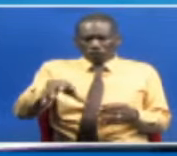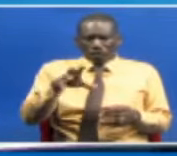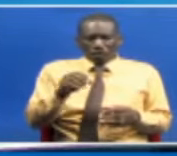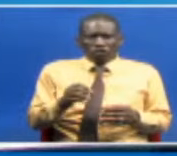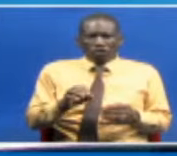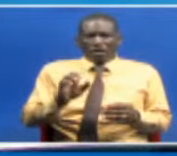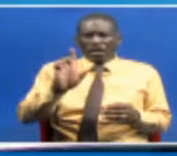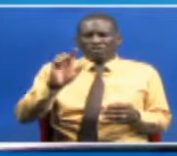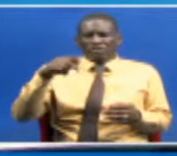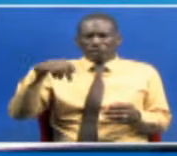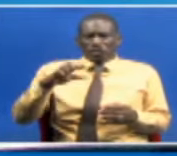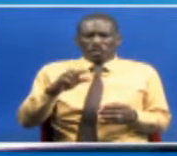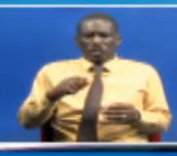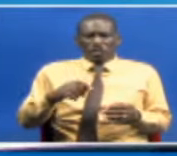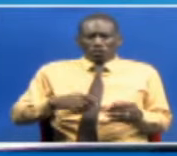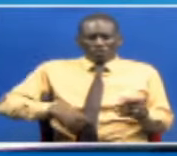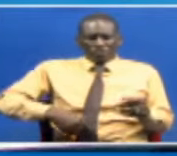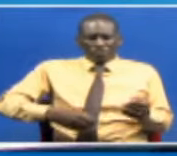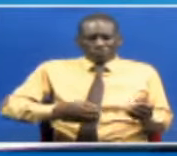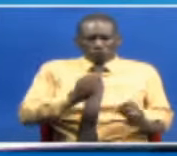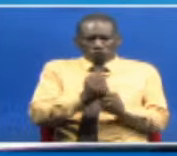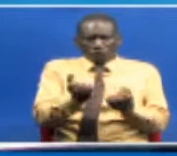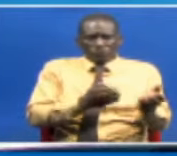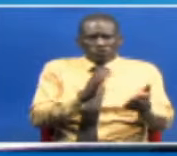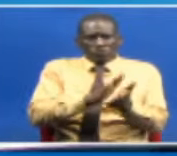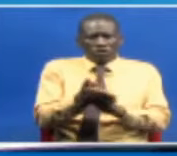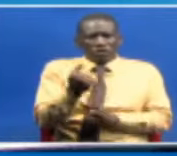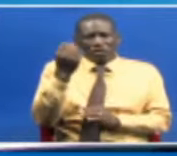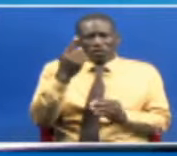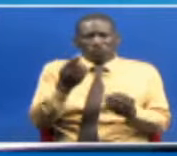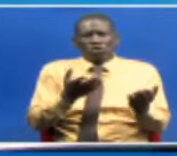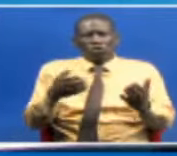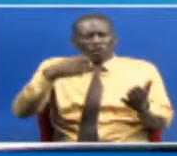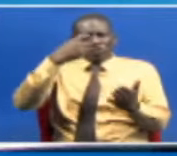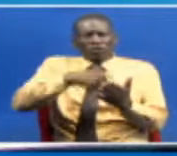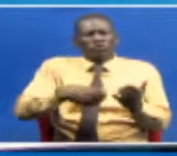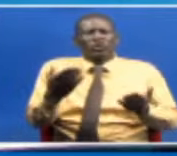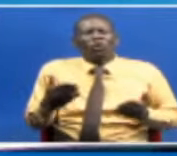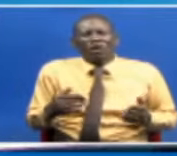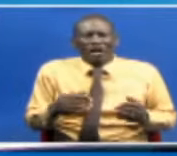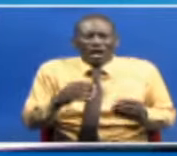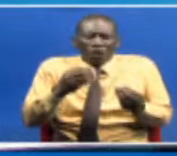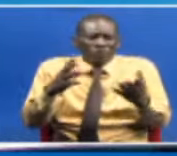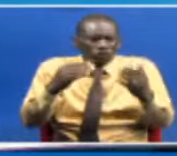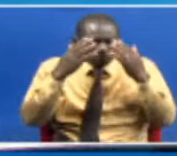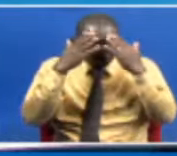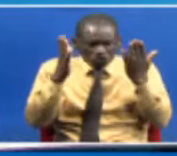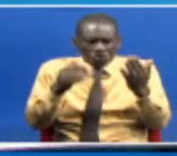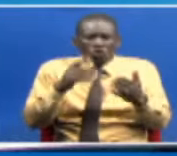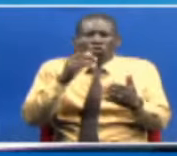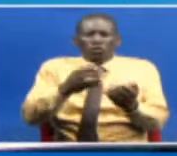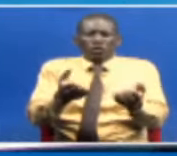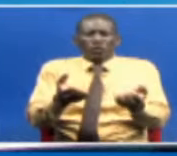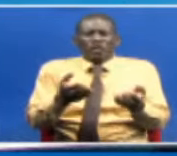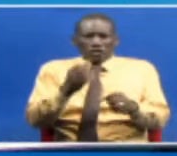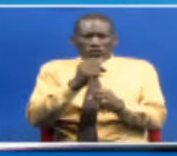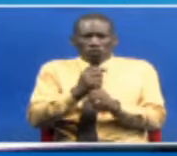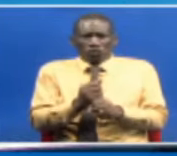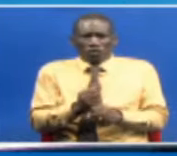basically traded without an understanding of what the price should be. So what we want to do is to build a